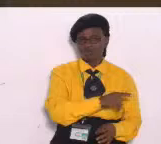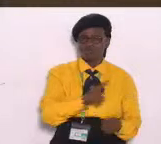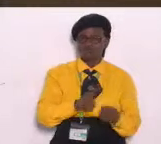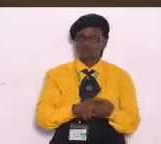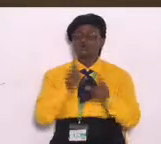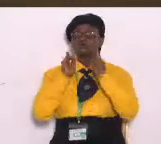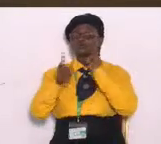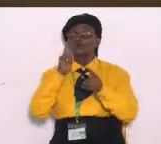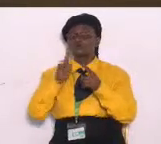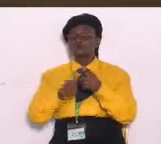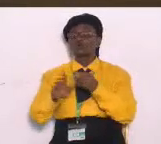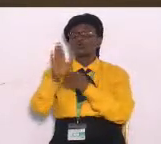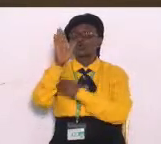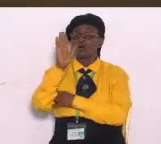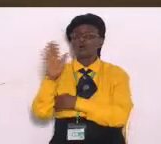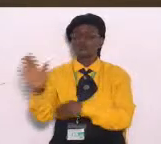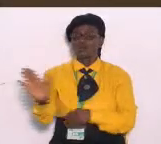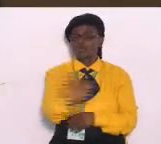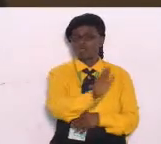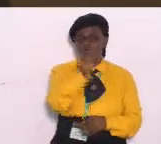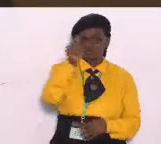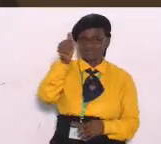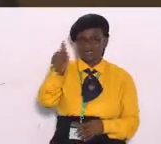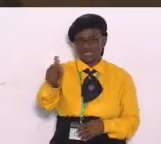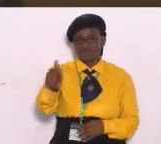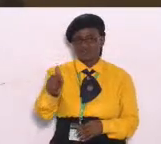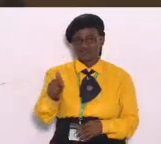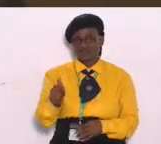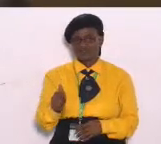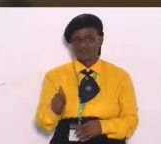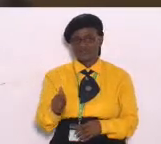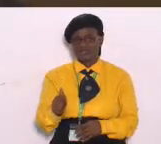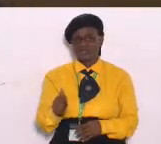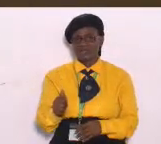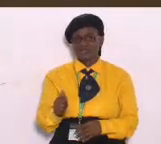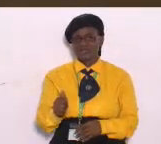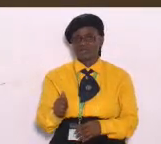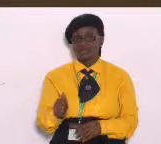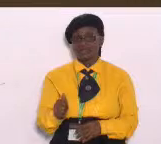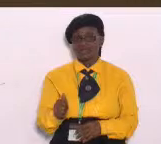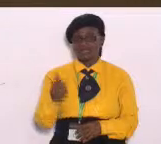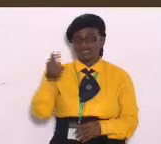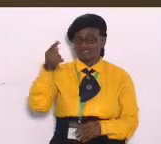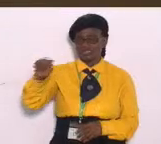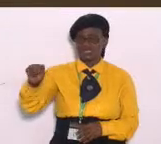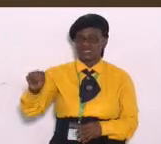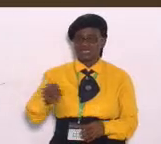Before you leave this place tonight, the siege on your resources